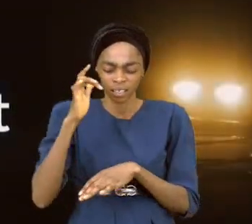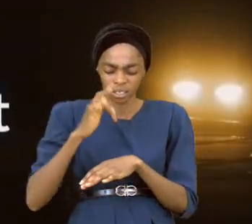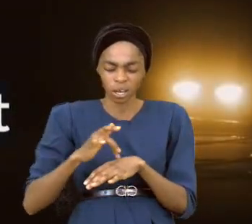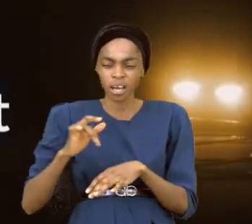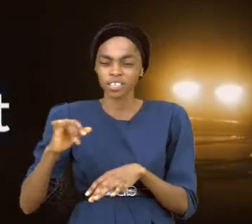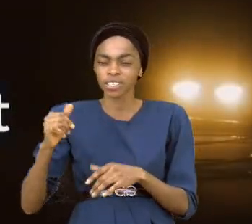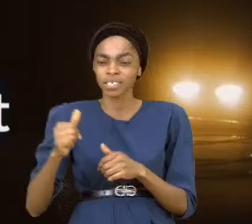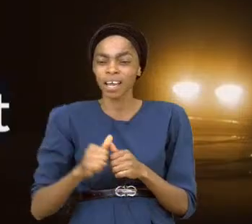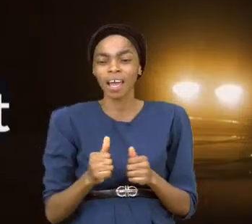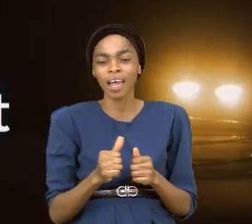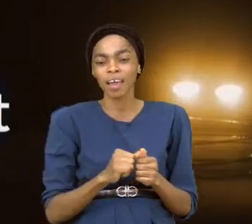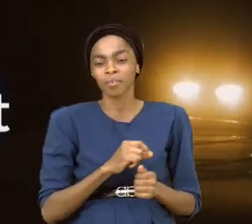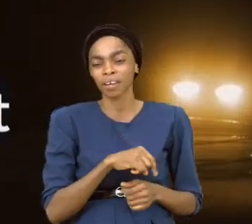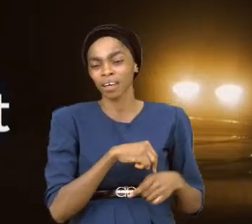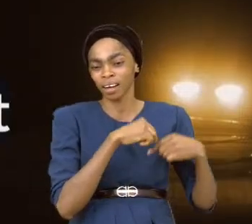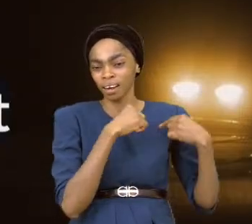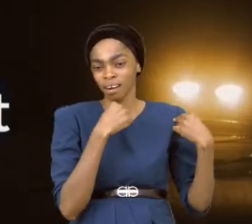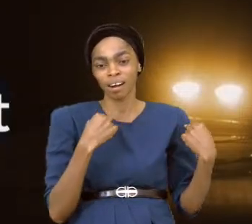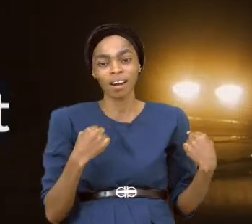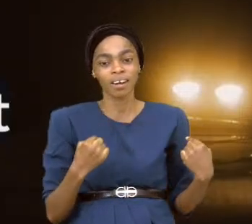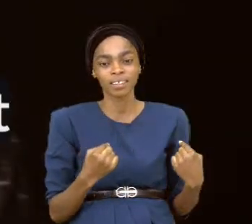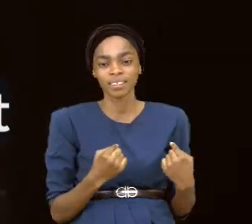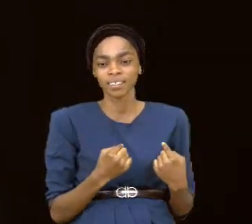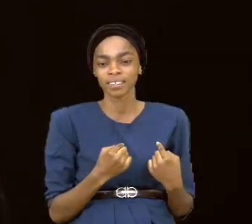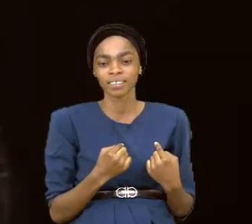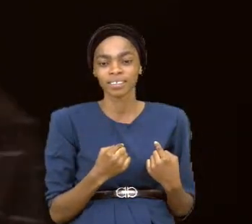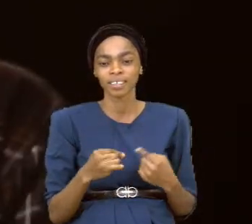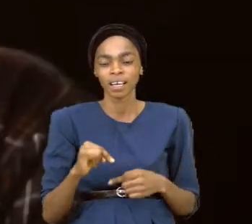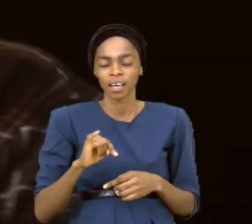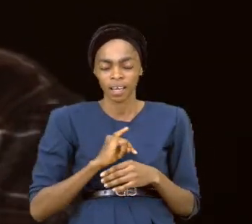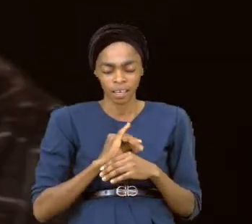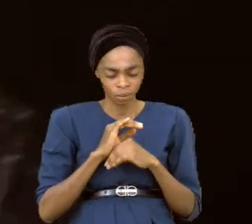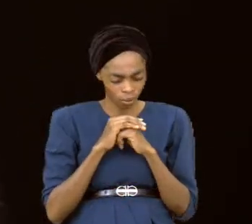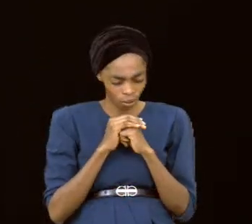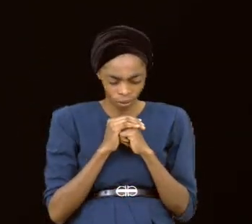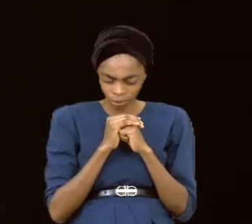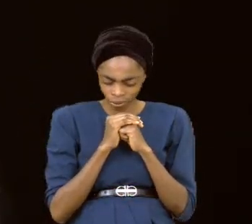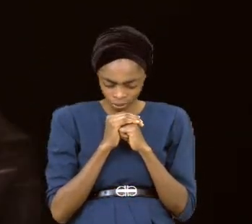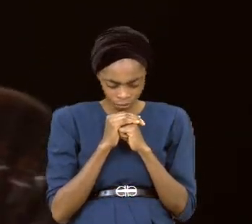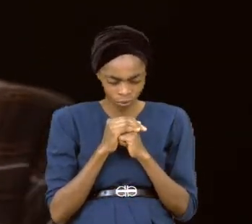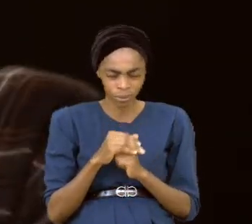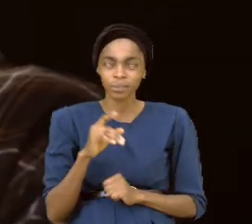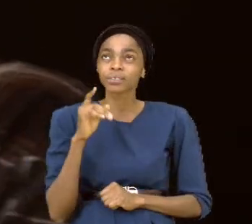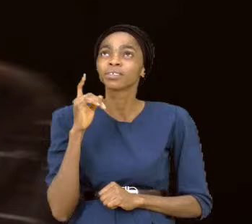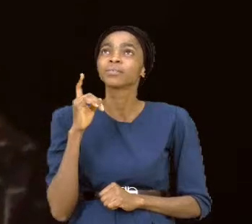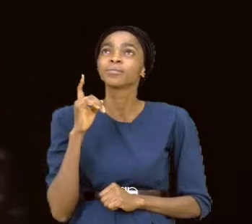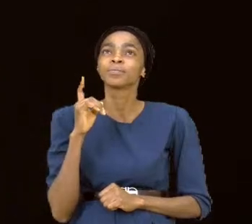here, touching every heart. I worship you.